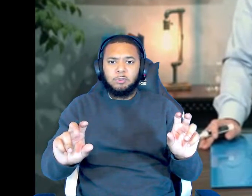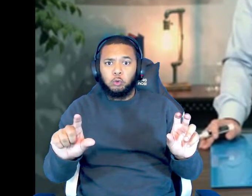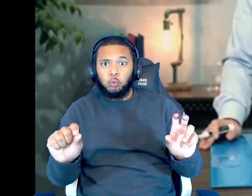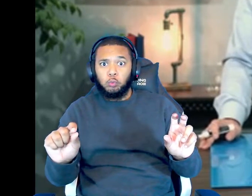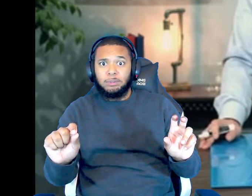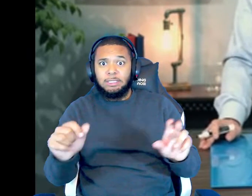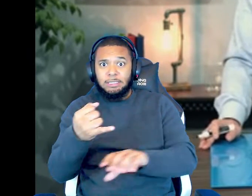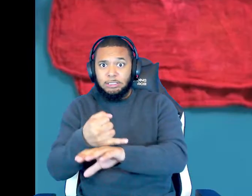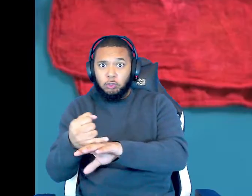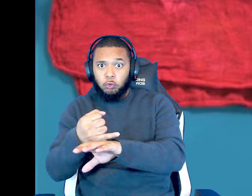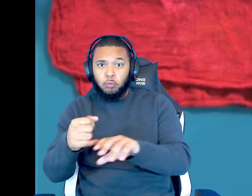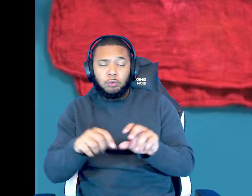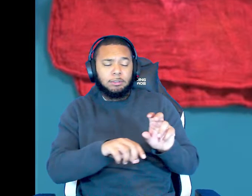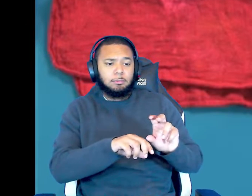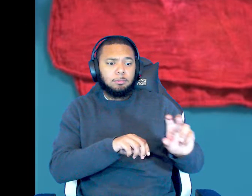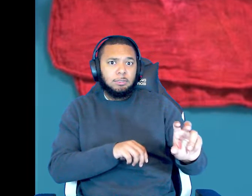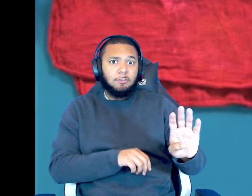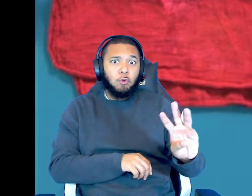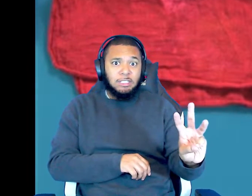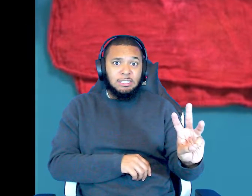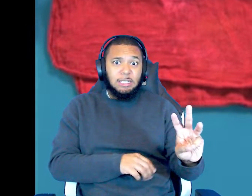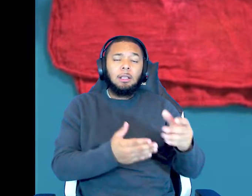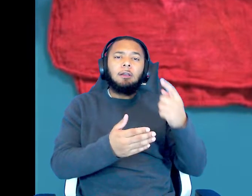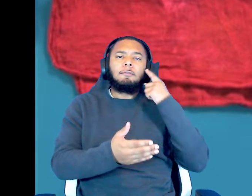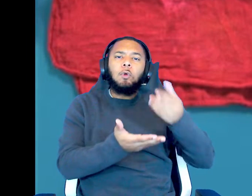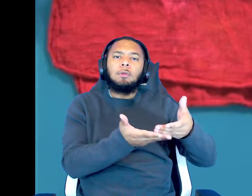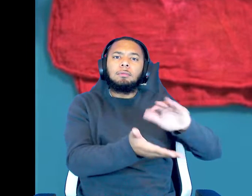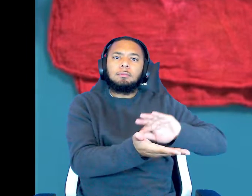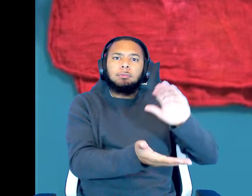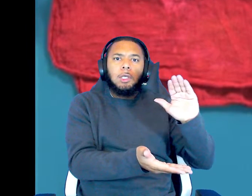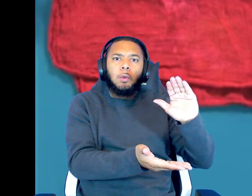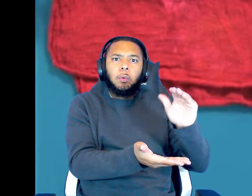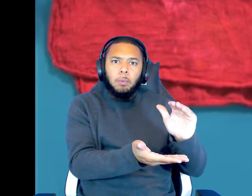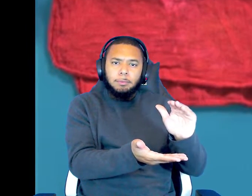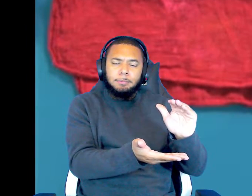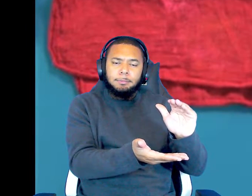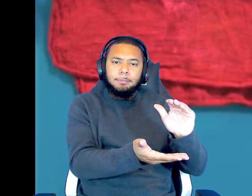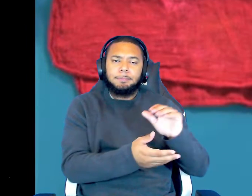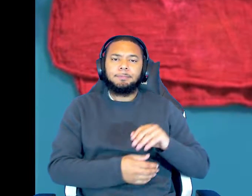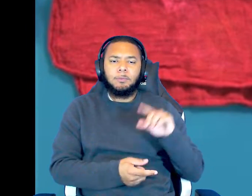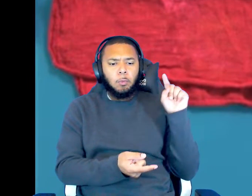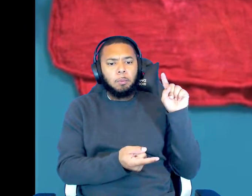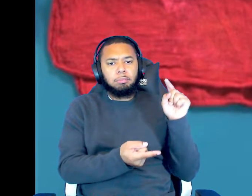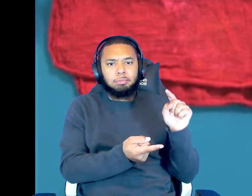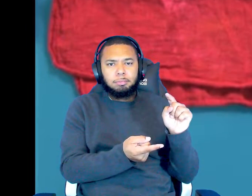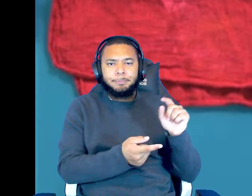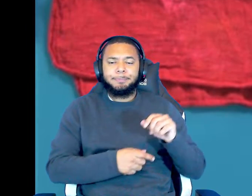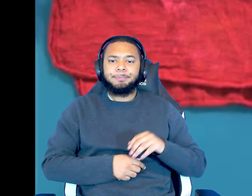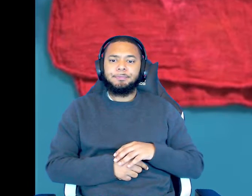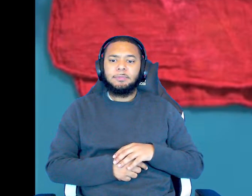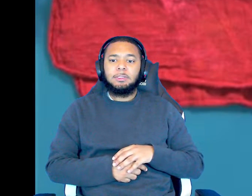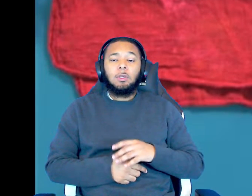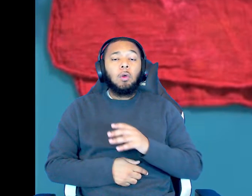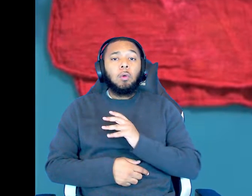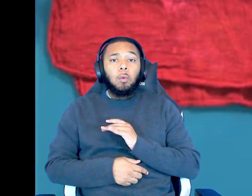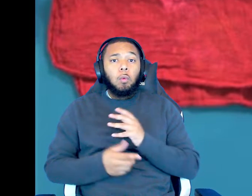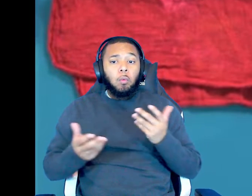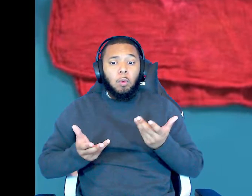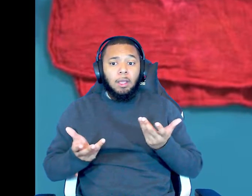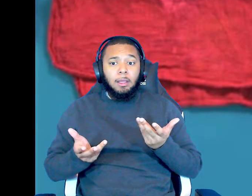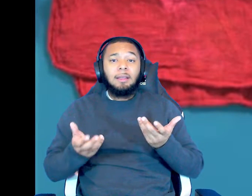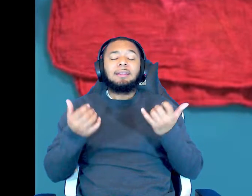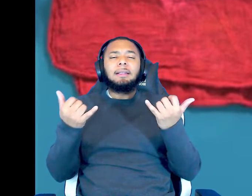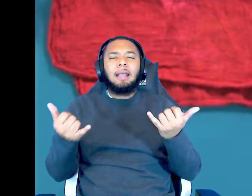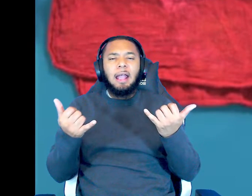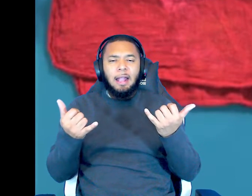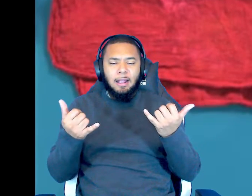computer. But $46 of it goes to pay off the principal. And so what's really cool is that we can